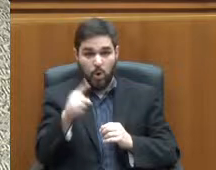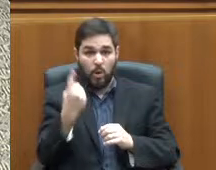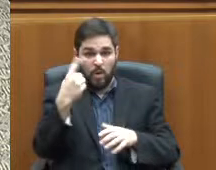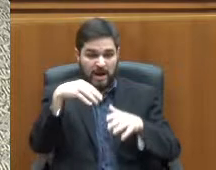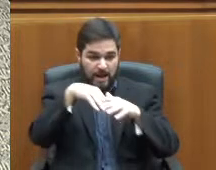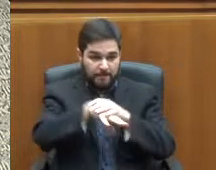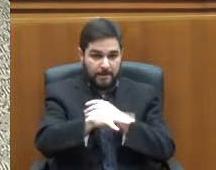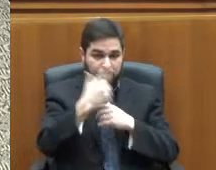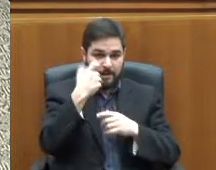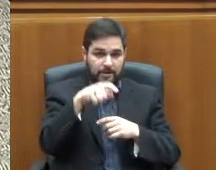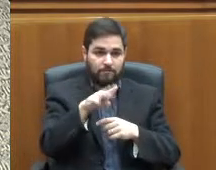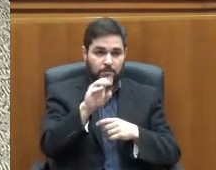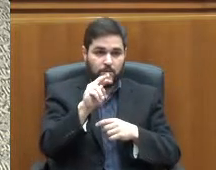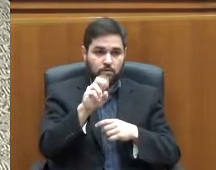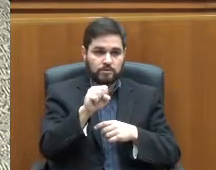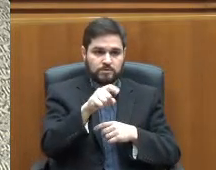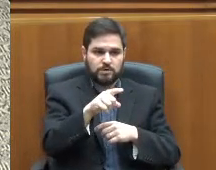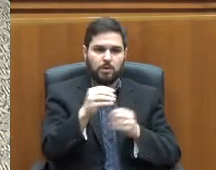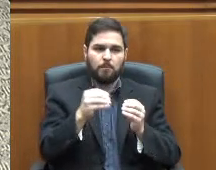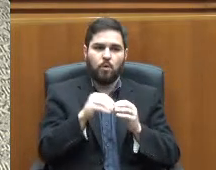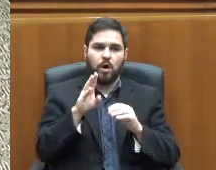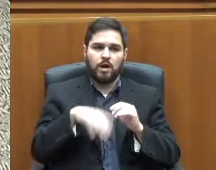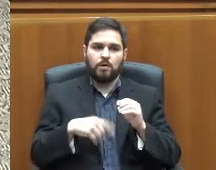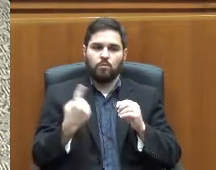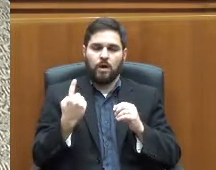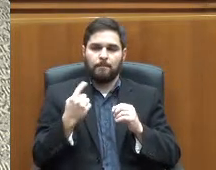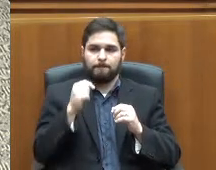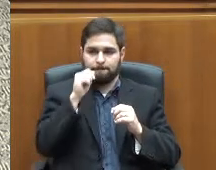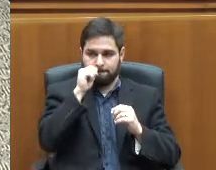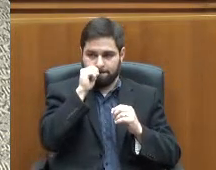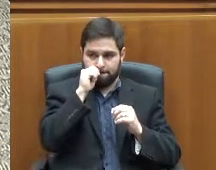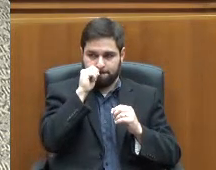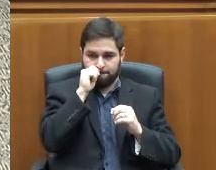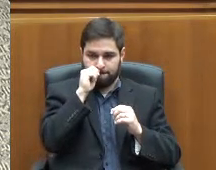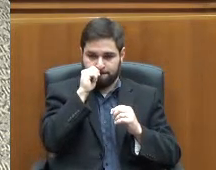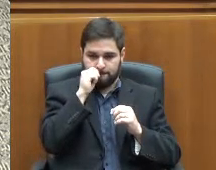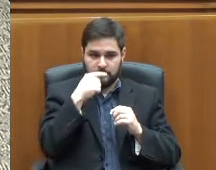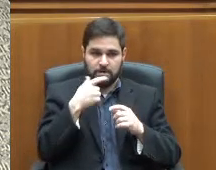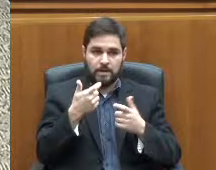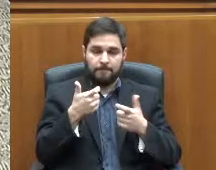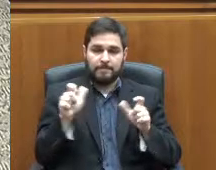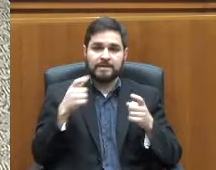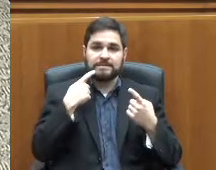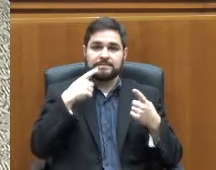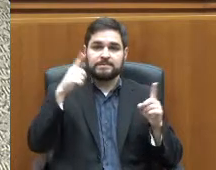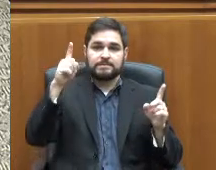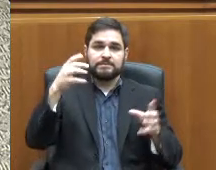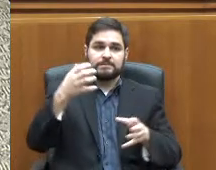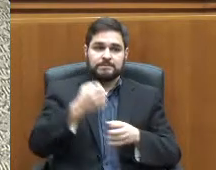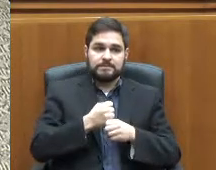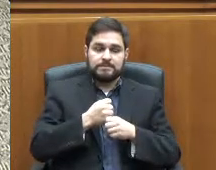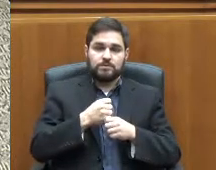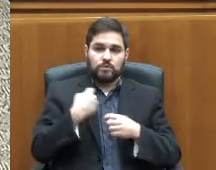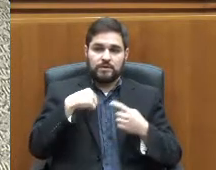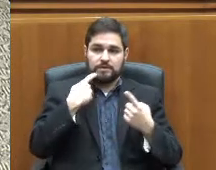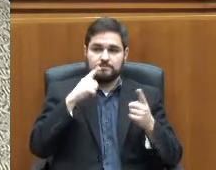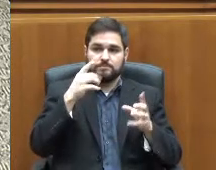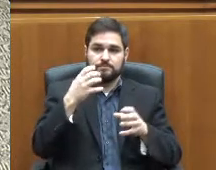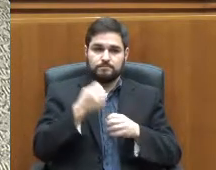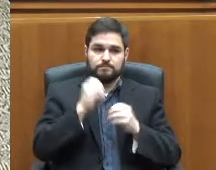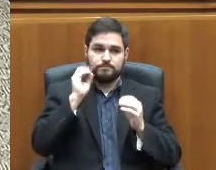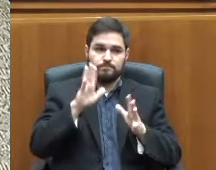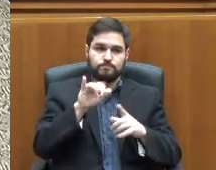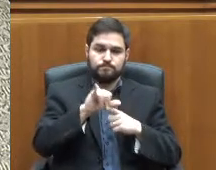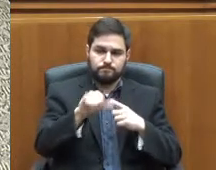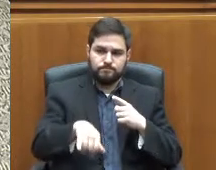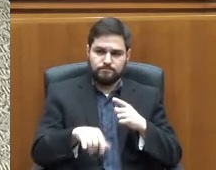bonus? There's more than one. I'll say that our greatest success has been getting teachers to stay in the council.